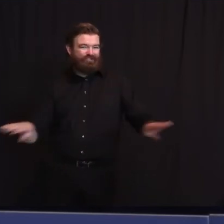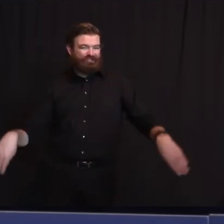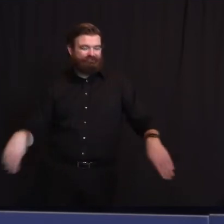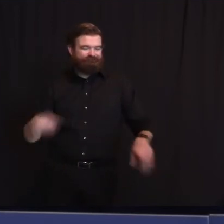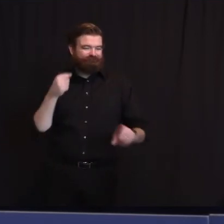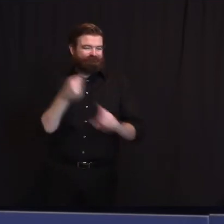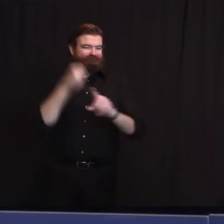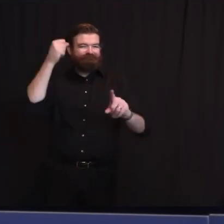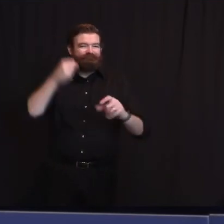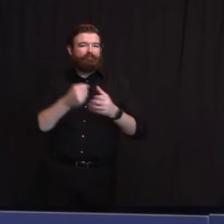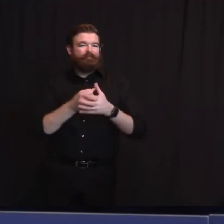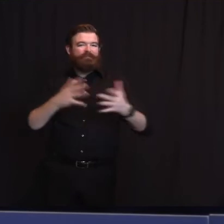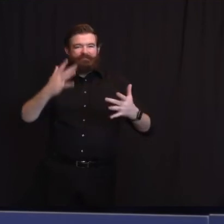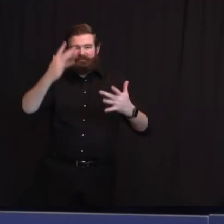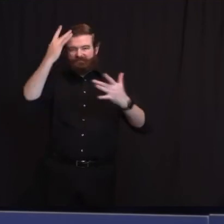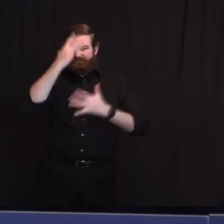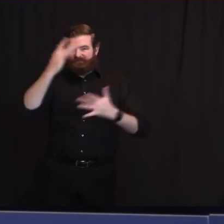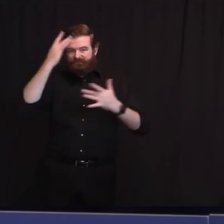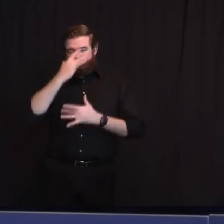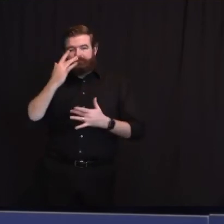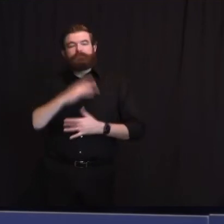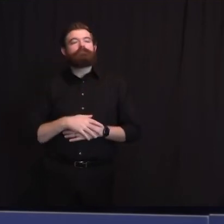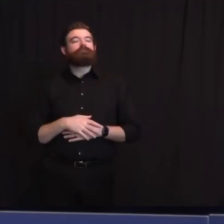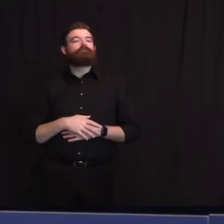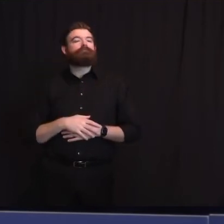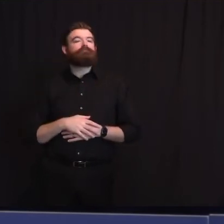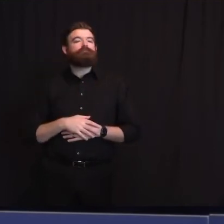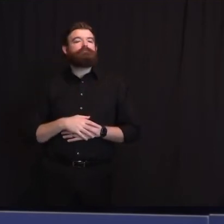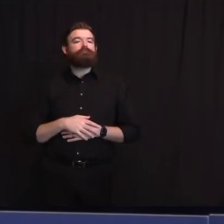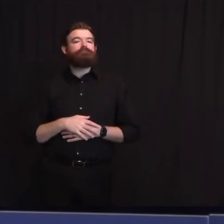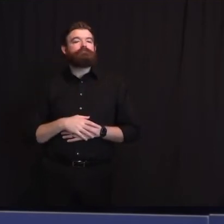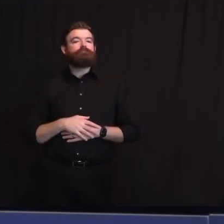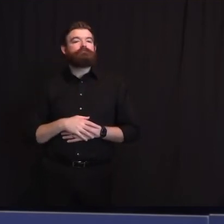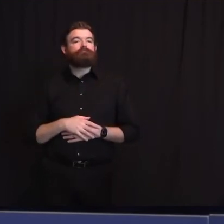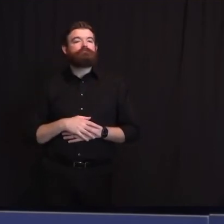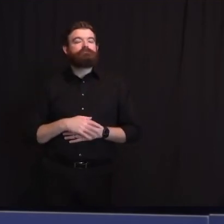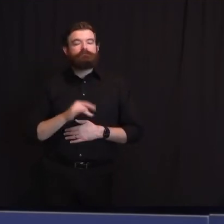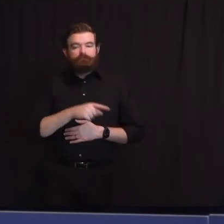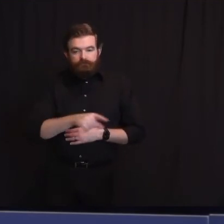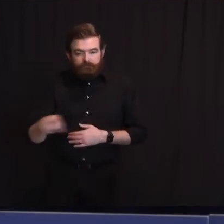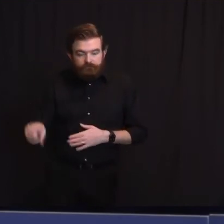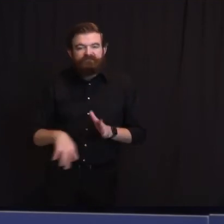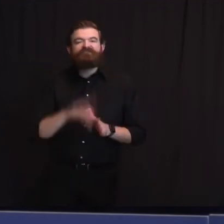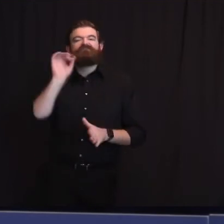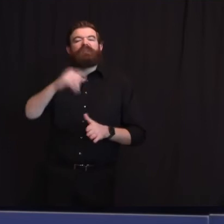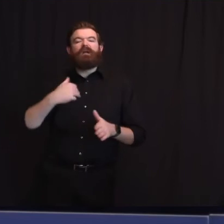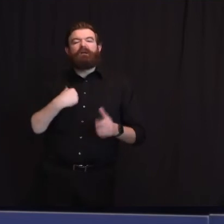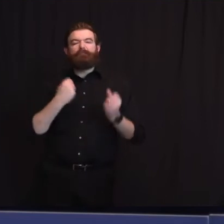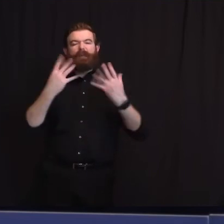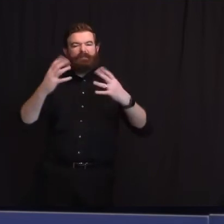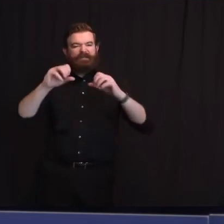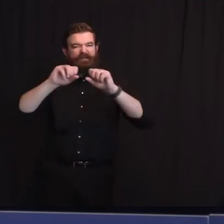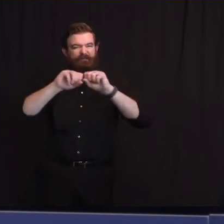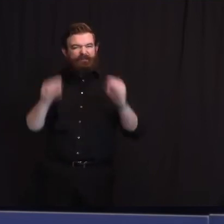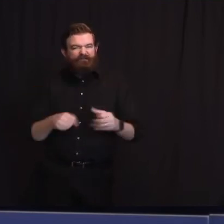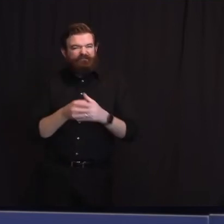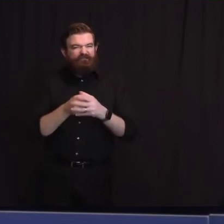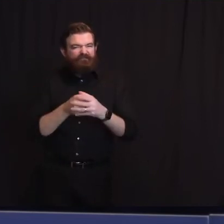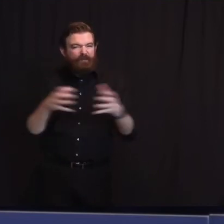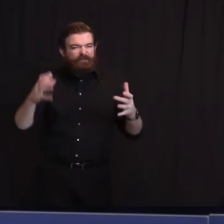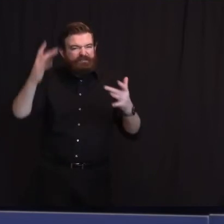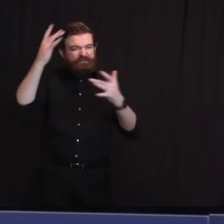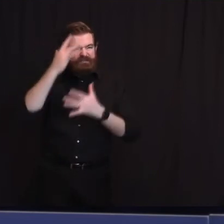state. The children affected have either tested positive for COVID-19 or had antibodies suggested